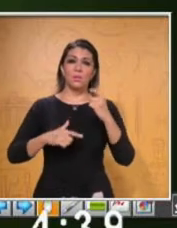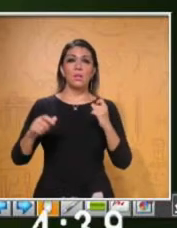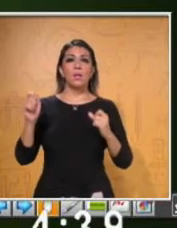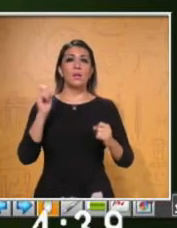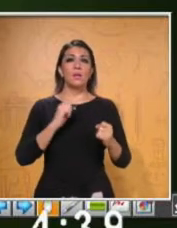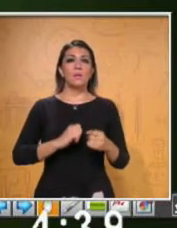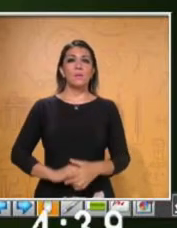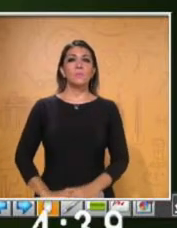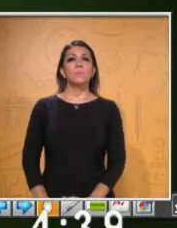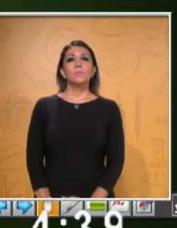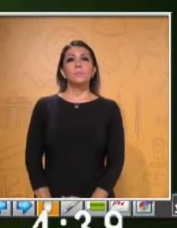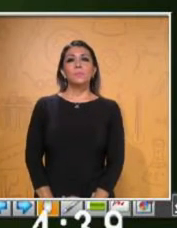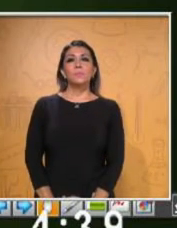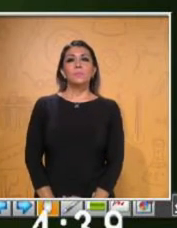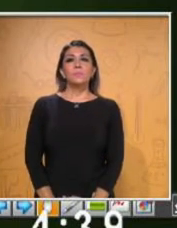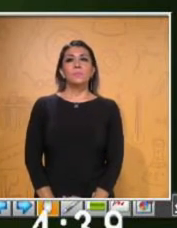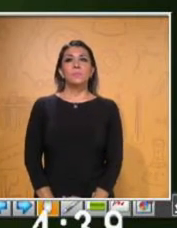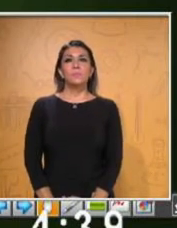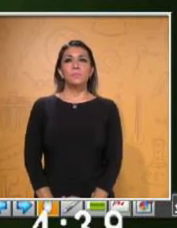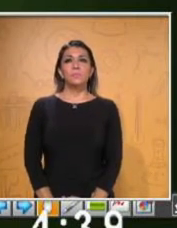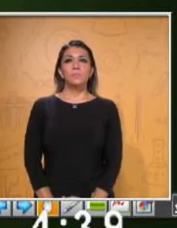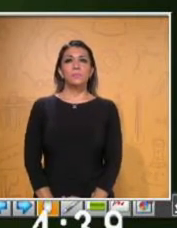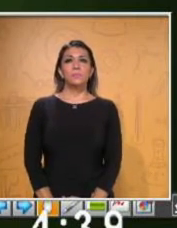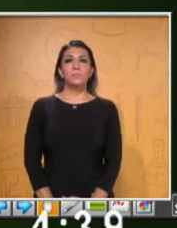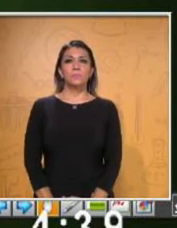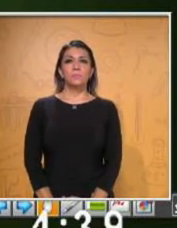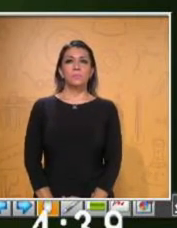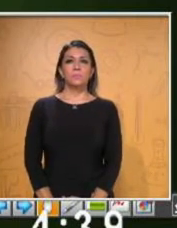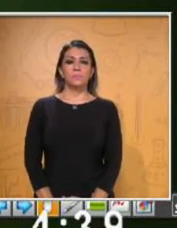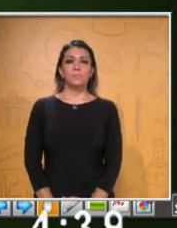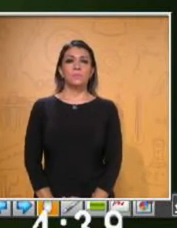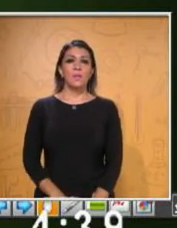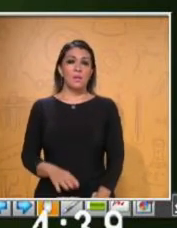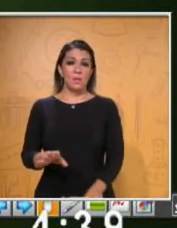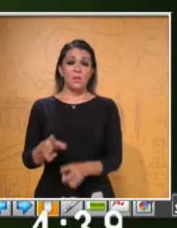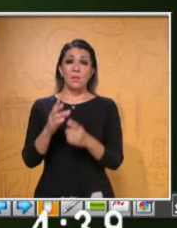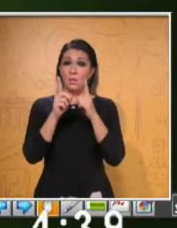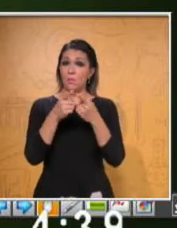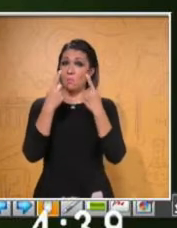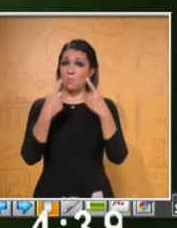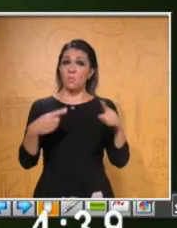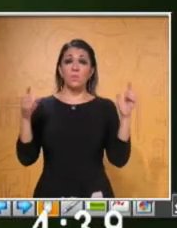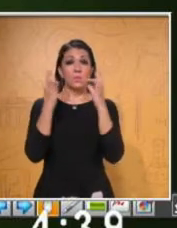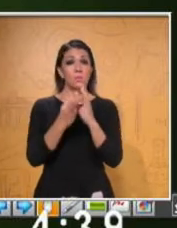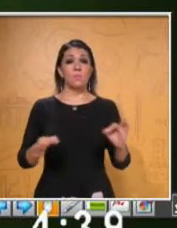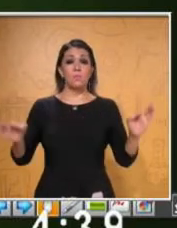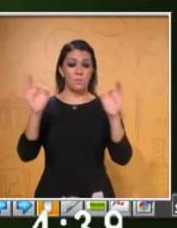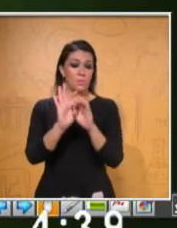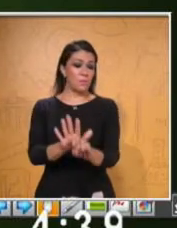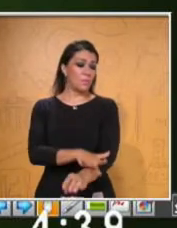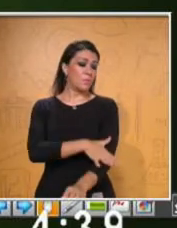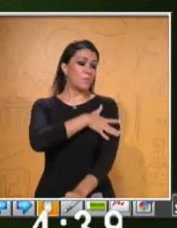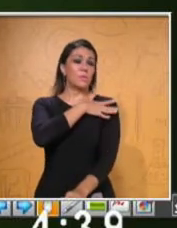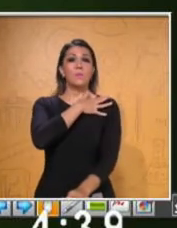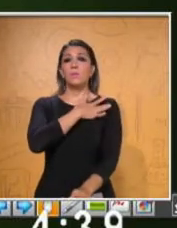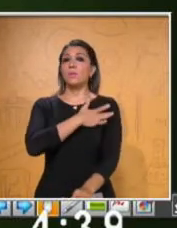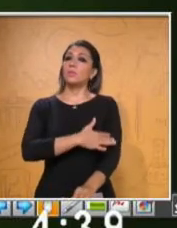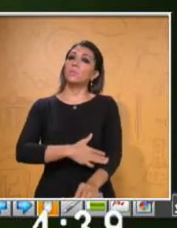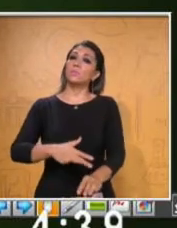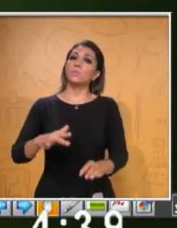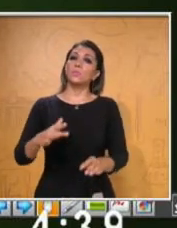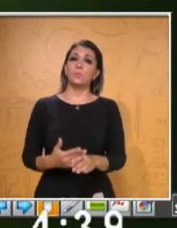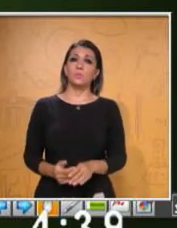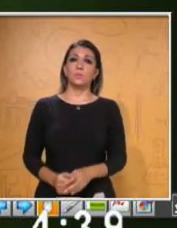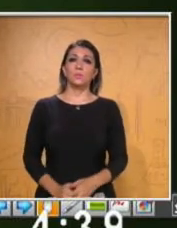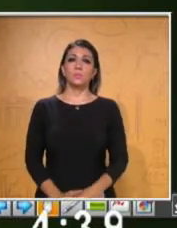music since prehistoric times. But, wouldn't it be easier if we all spoke the same language? Let's look at how both language and music